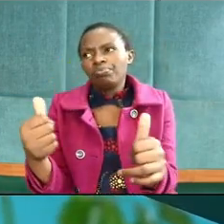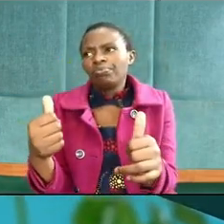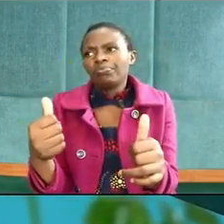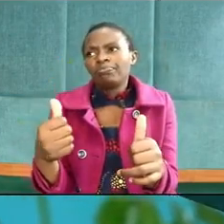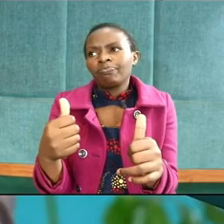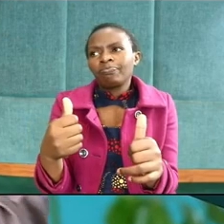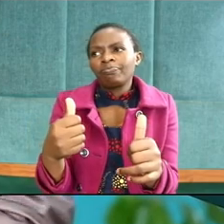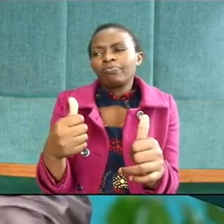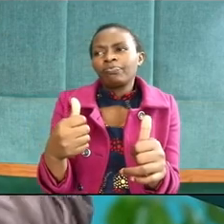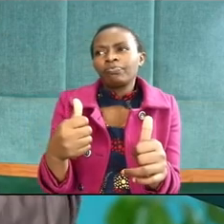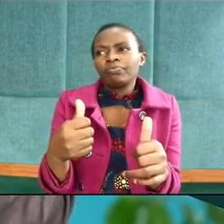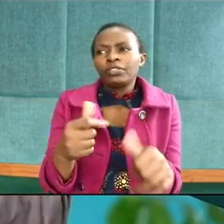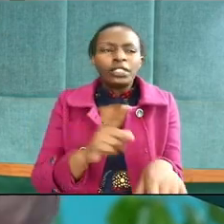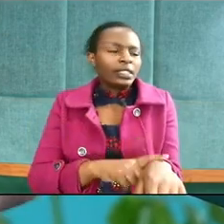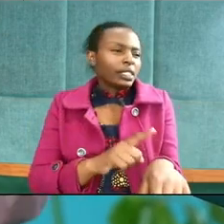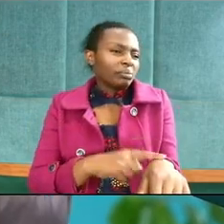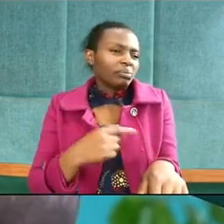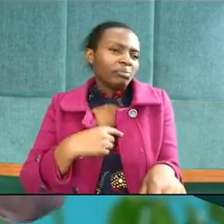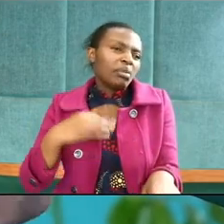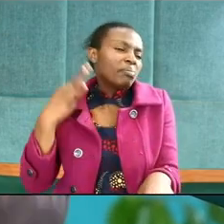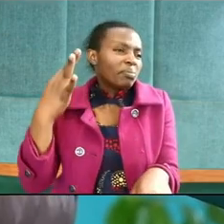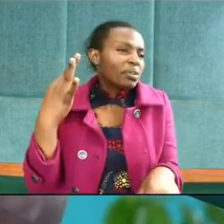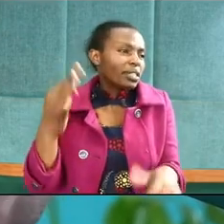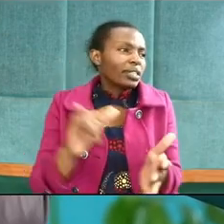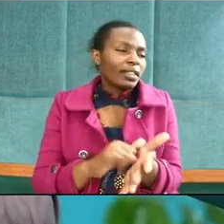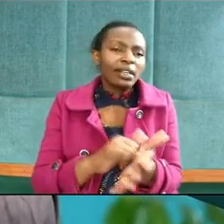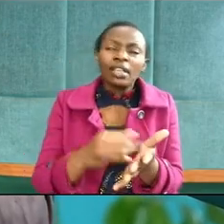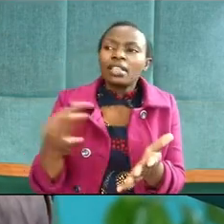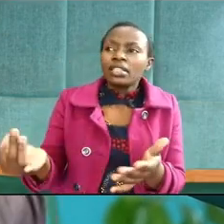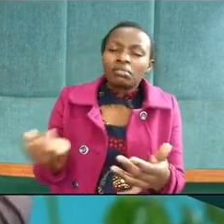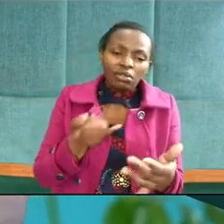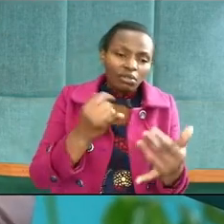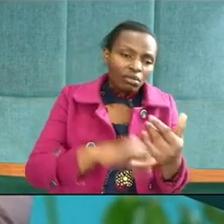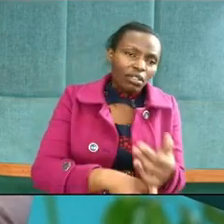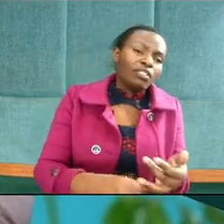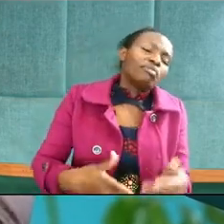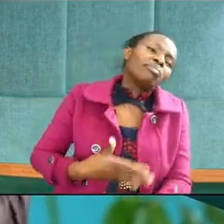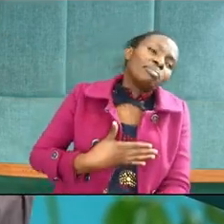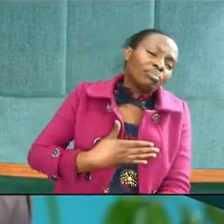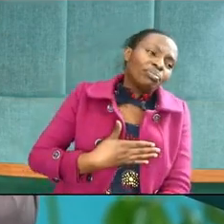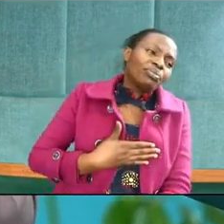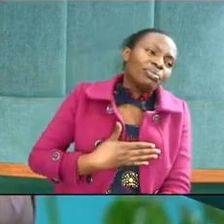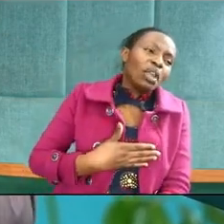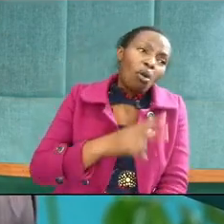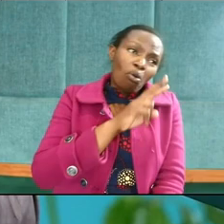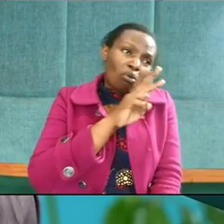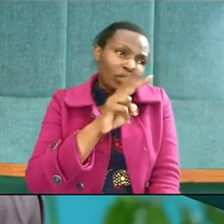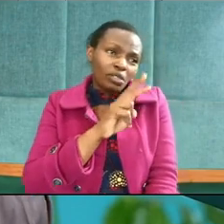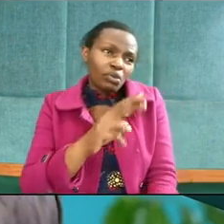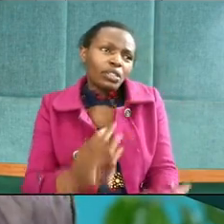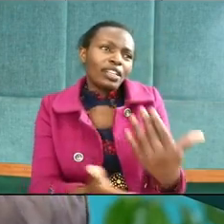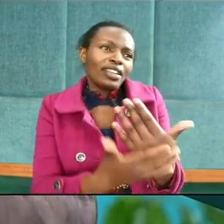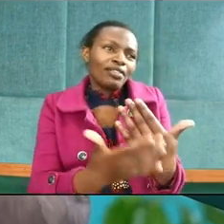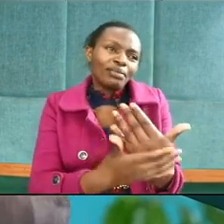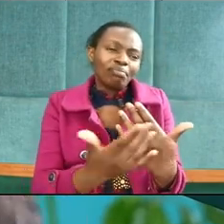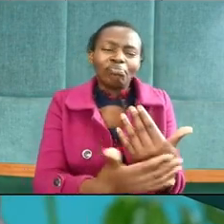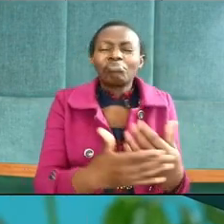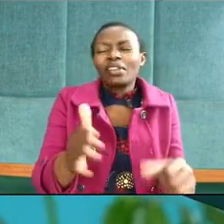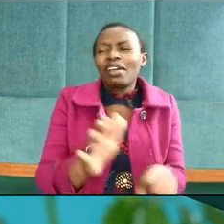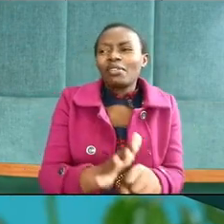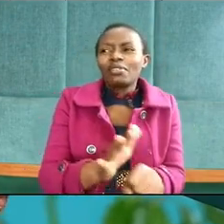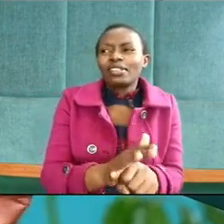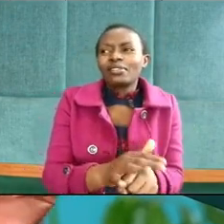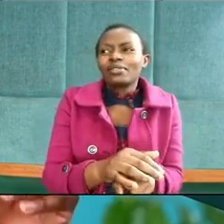you know, when I am preaching, and I'm sure my wife is watching right now, so I need to be very careful as I tread on